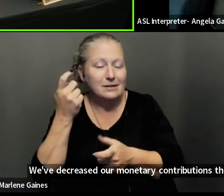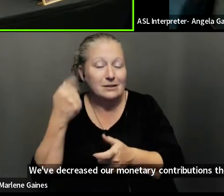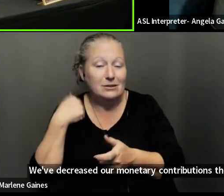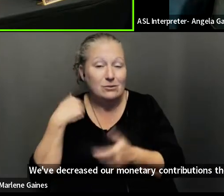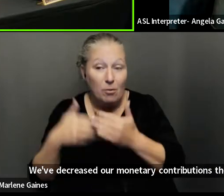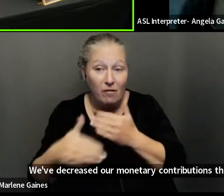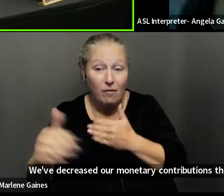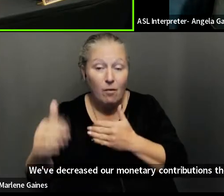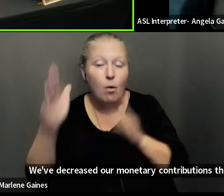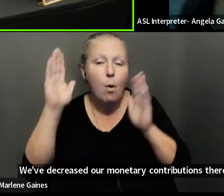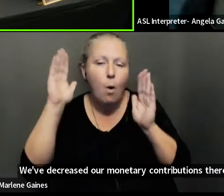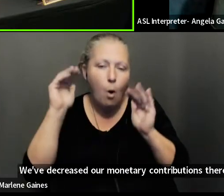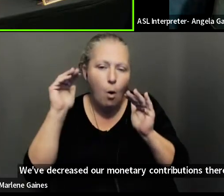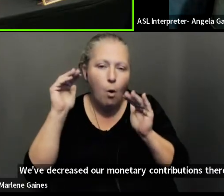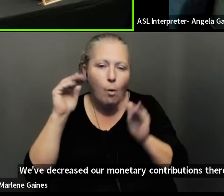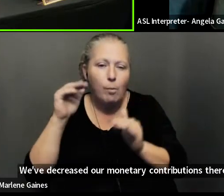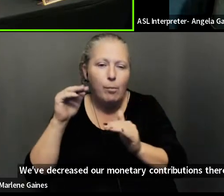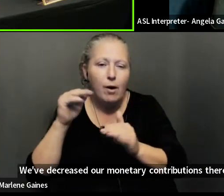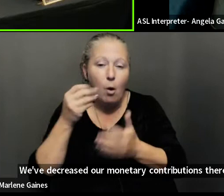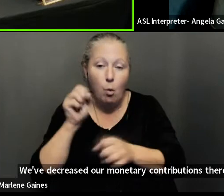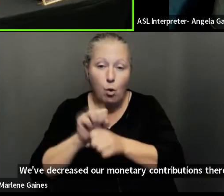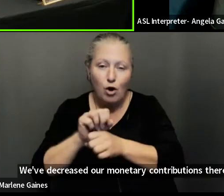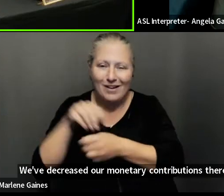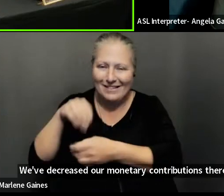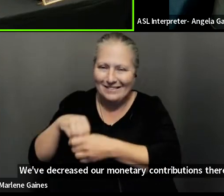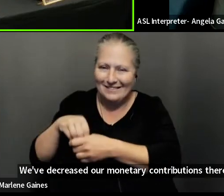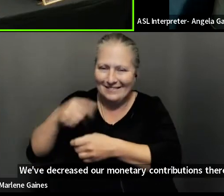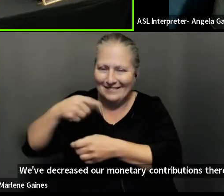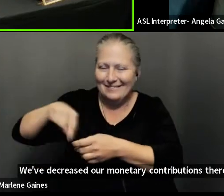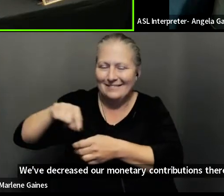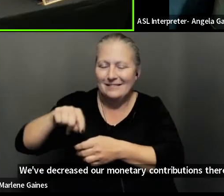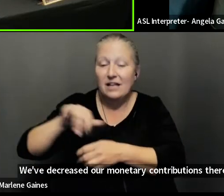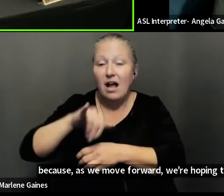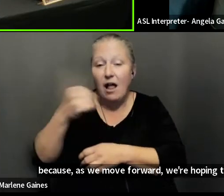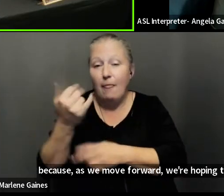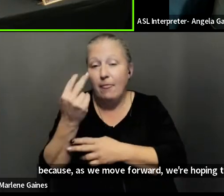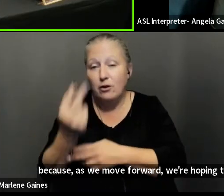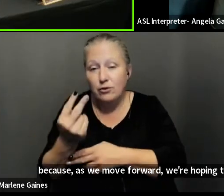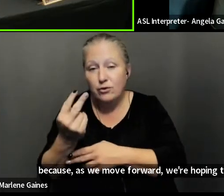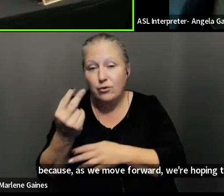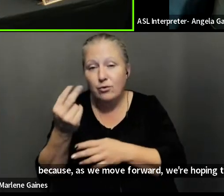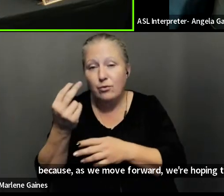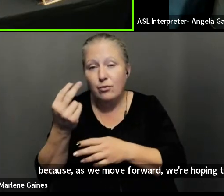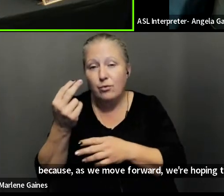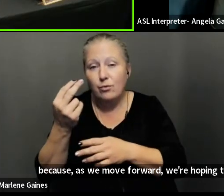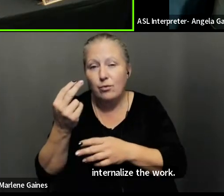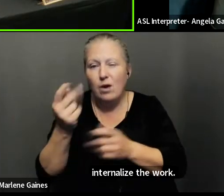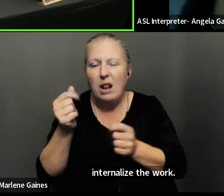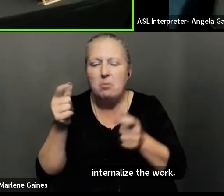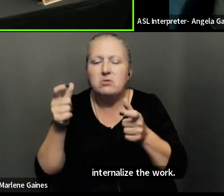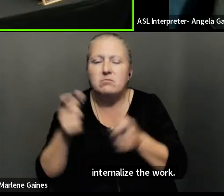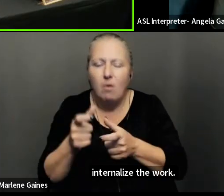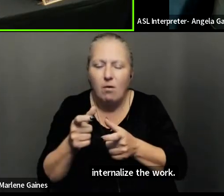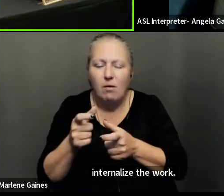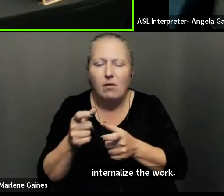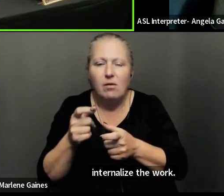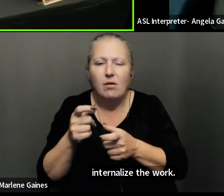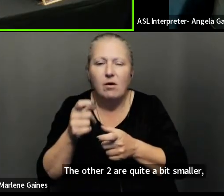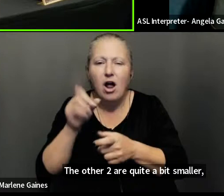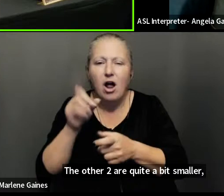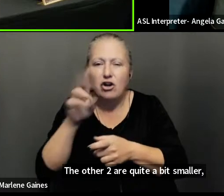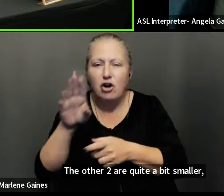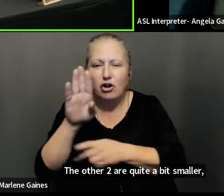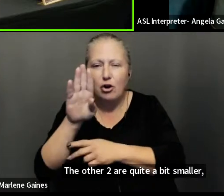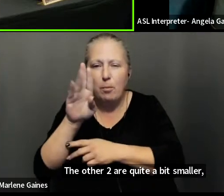forward, we're hoping to internalize the work. The other 2 are quite a bit smaller. One of them is with Dr.